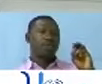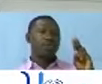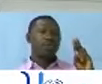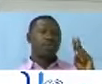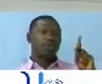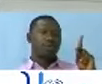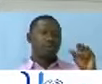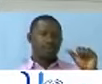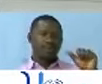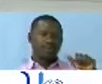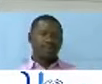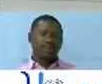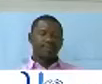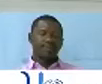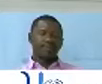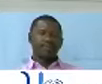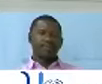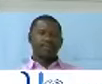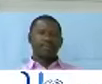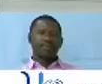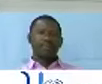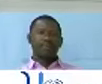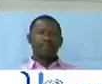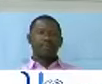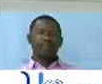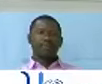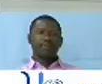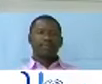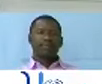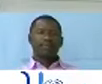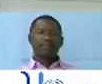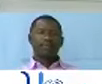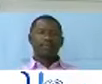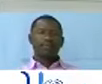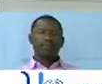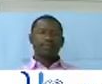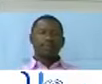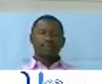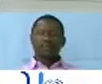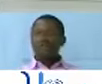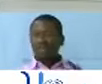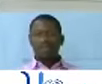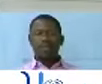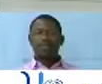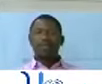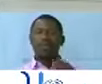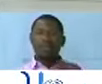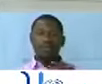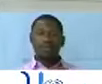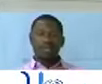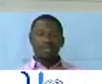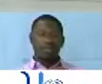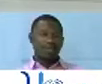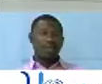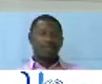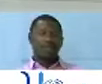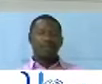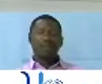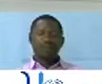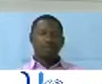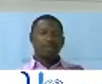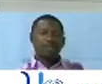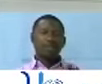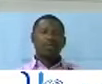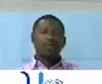that we may have had, it was during the tenure. It started with tenure of Mrs. Bensouda. Dal mbolem dekki bo xamne ni dekki nañ ko di